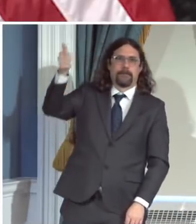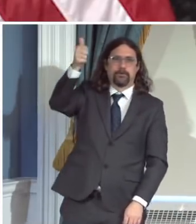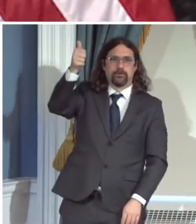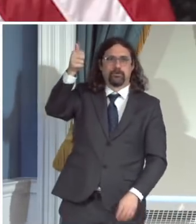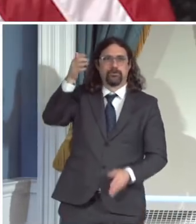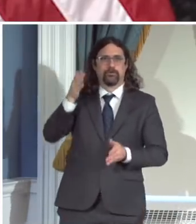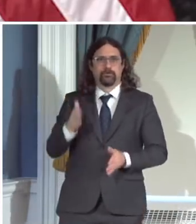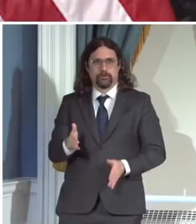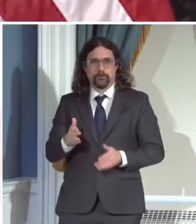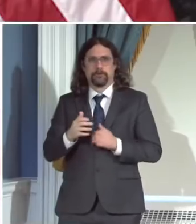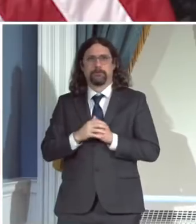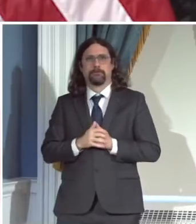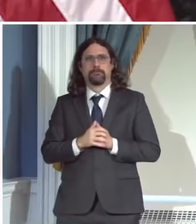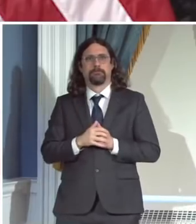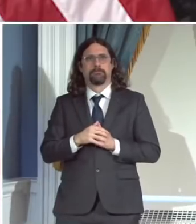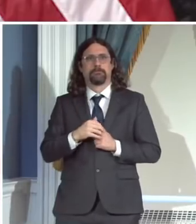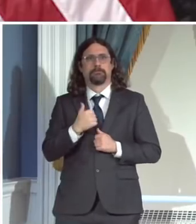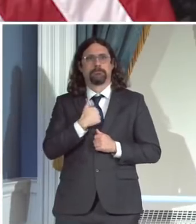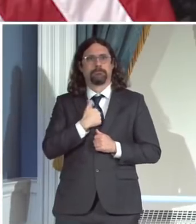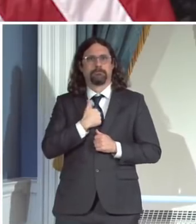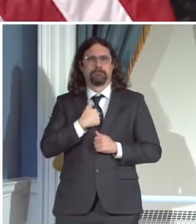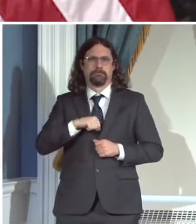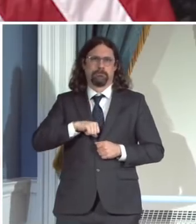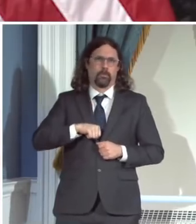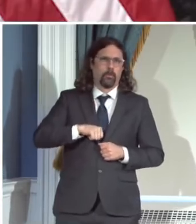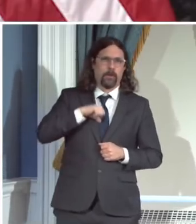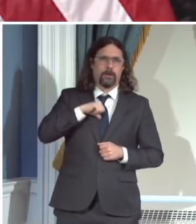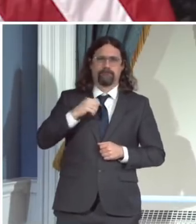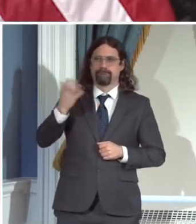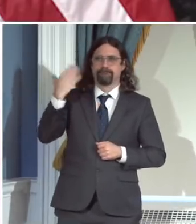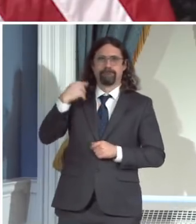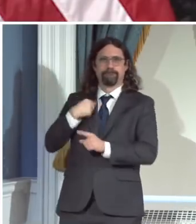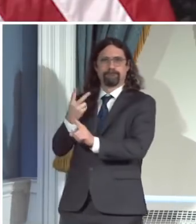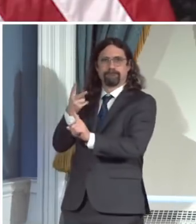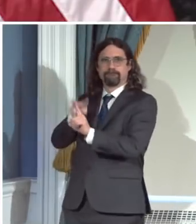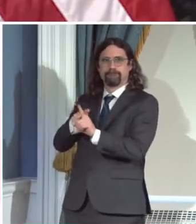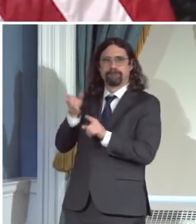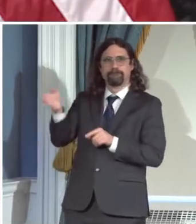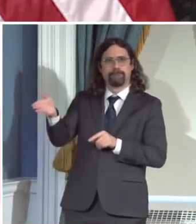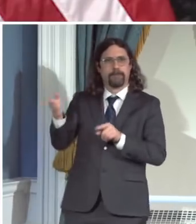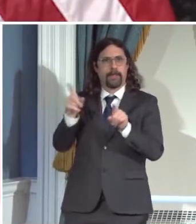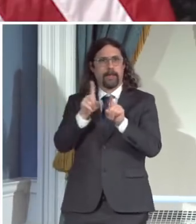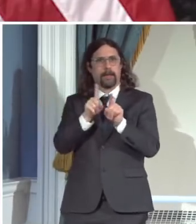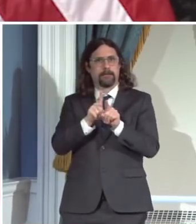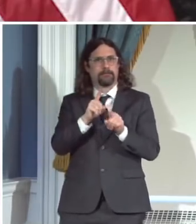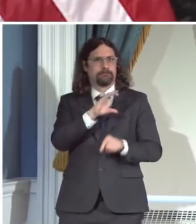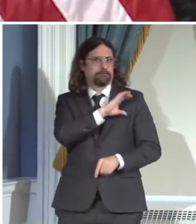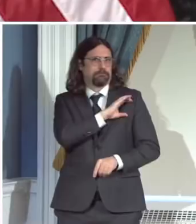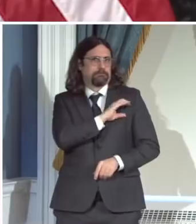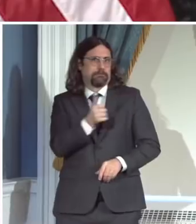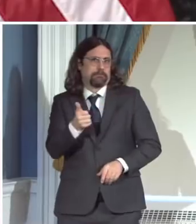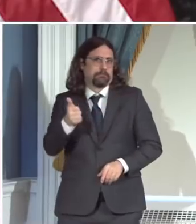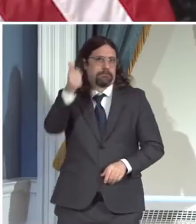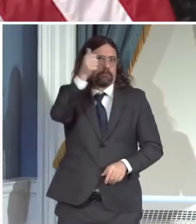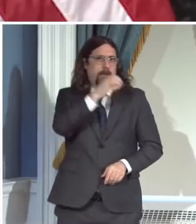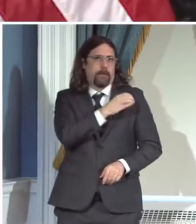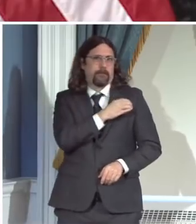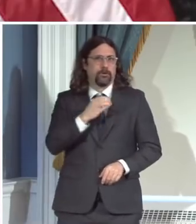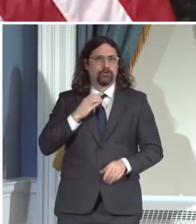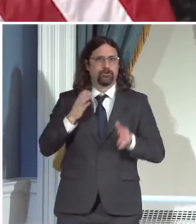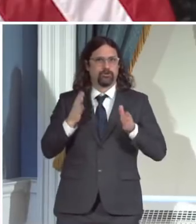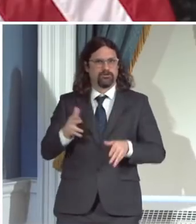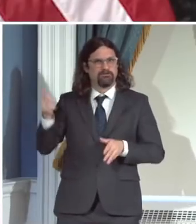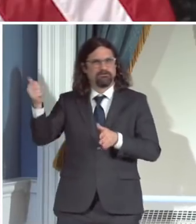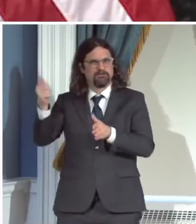years serving us, leading an organization of over 50,000 extraordinary people and keeping this city safe.